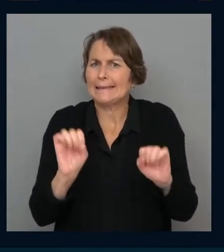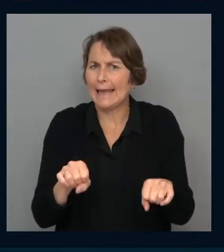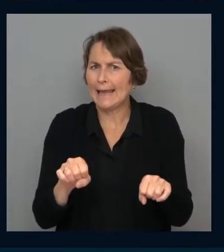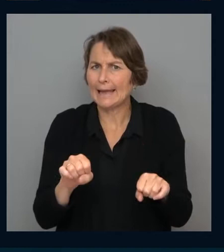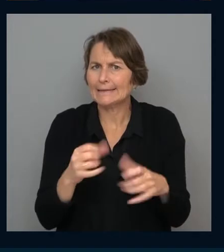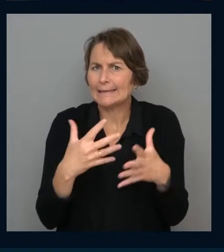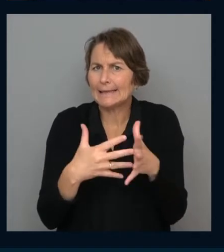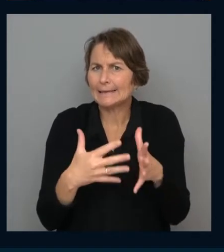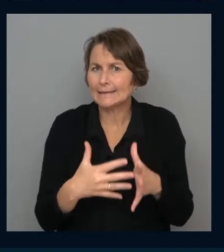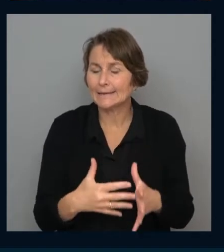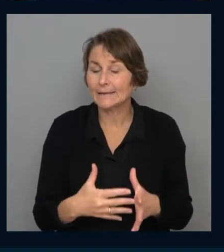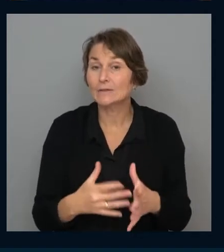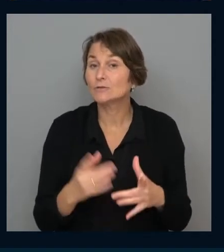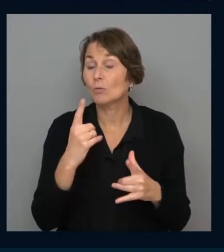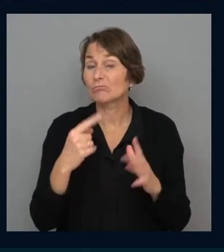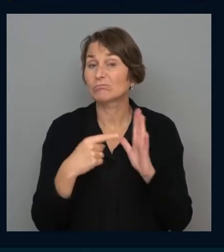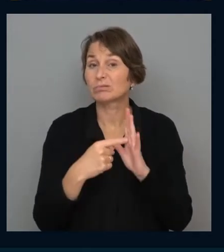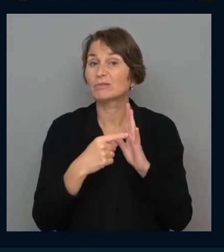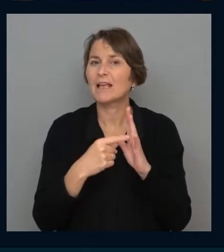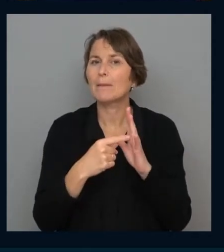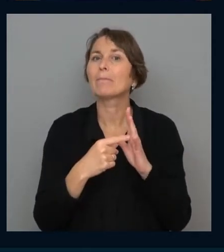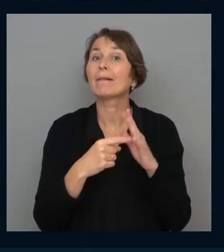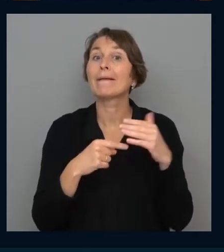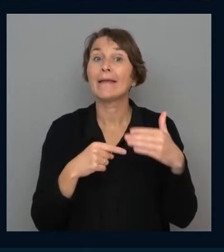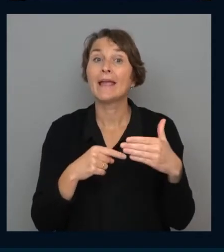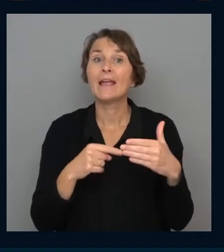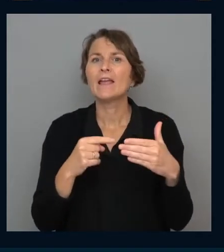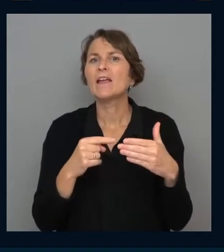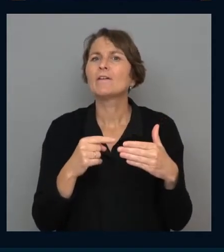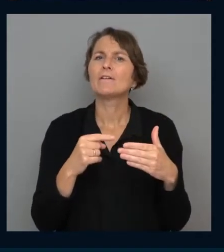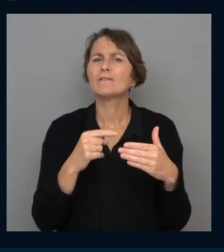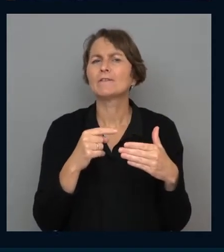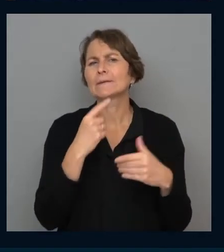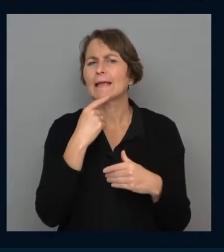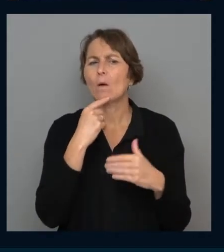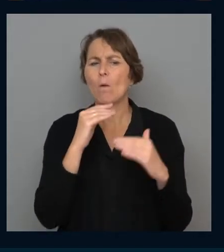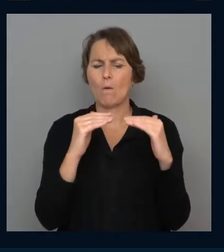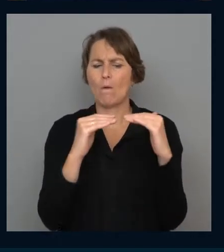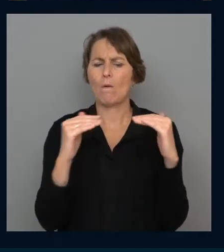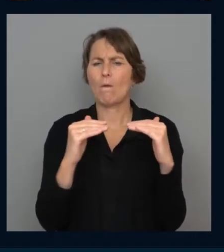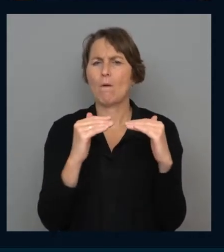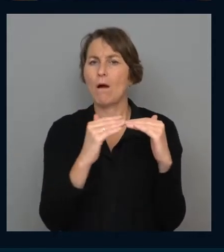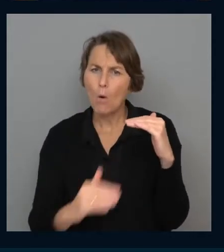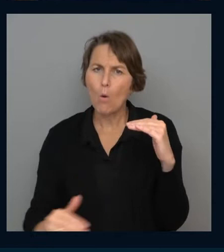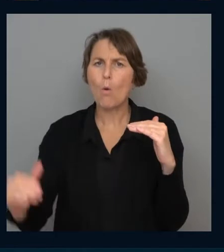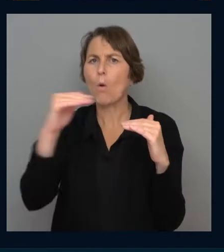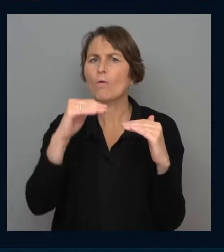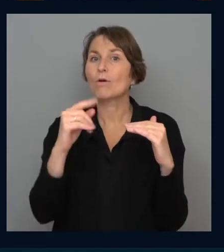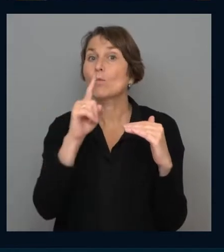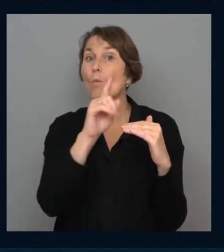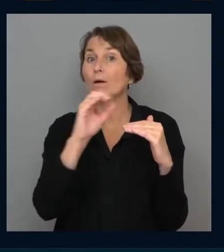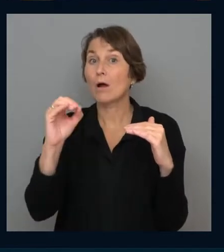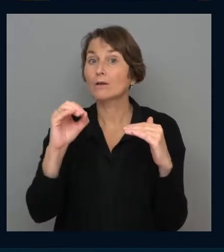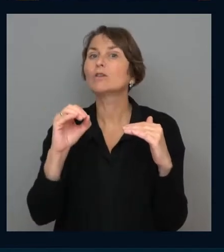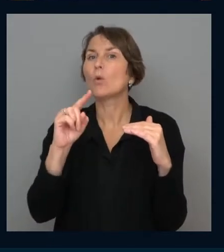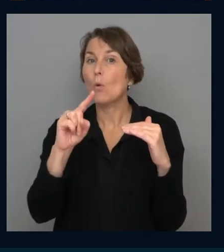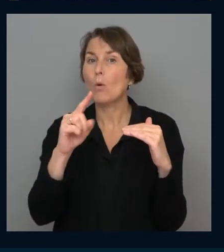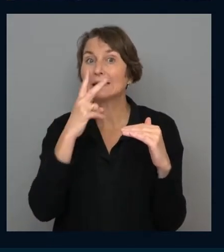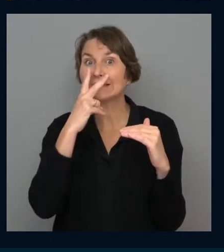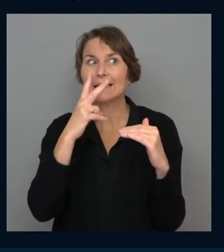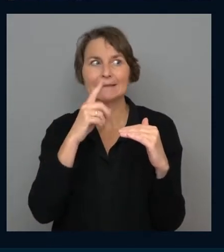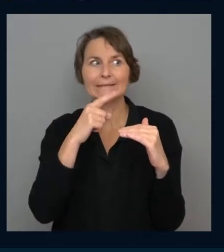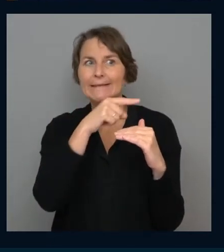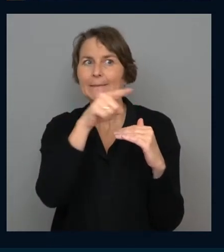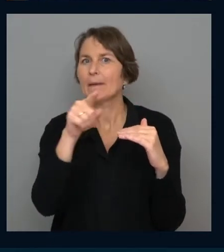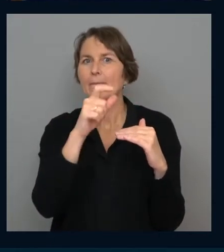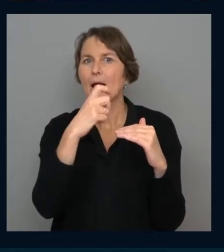to have on our business? Will we lose orders or will we make more in orders because people are trying to reach and obtain that threshold? Now, there's a couple ways we could